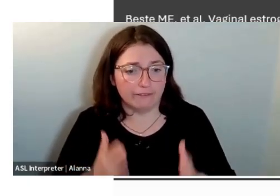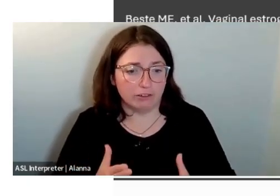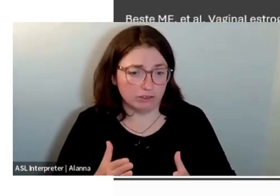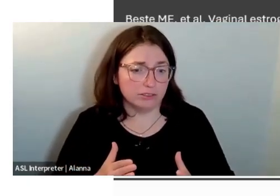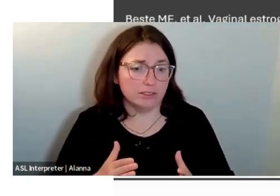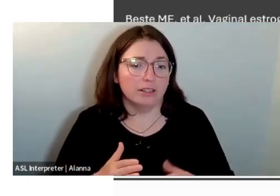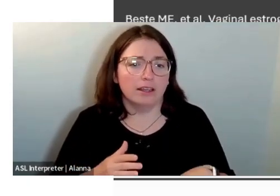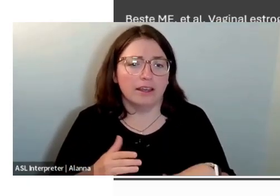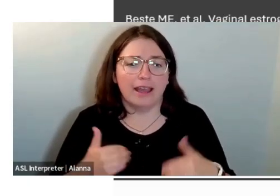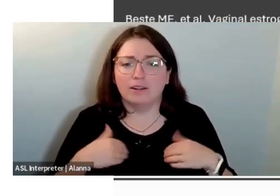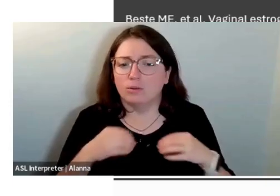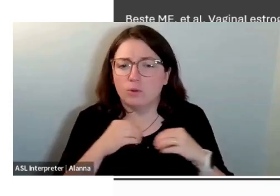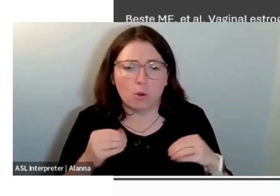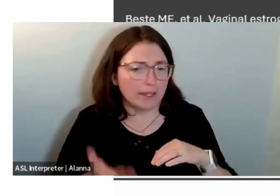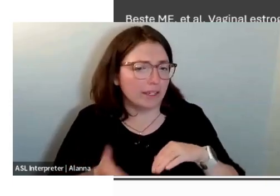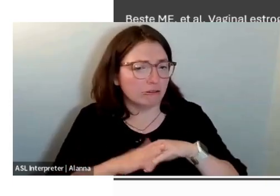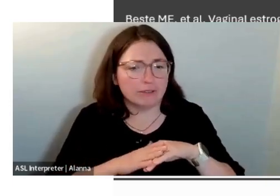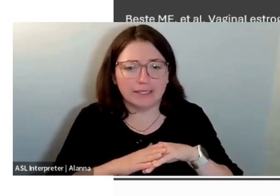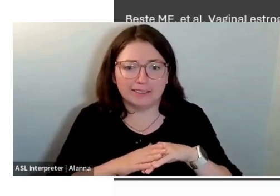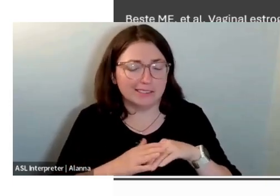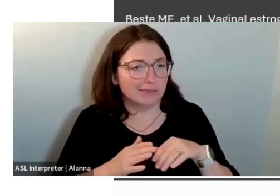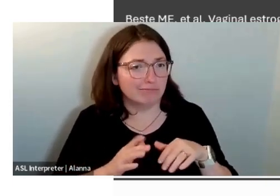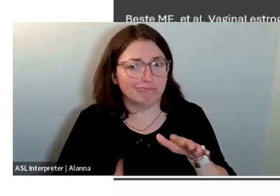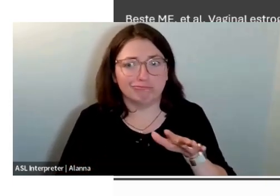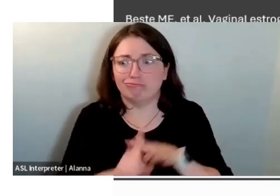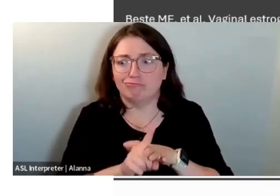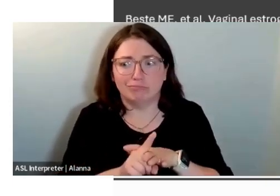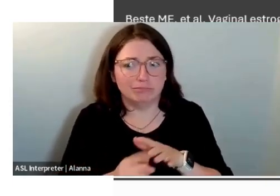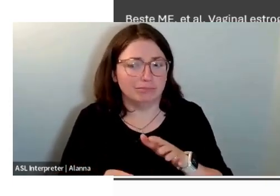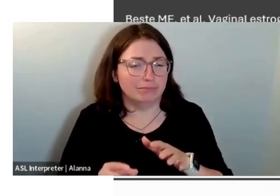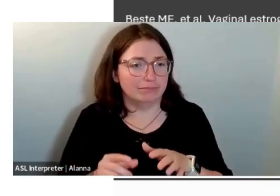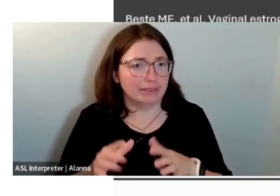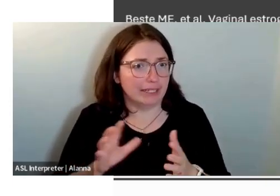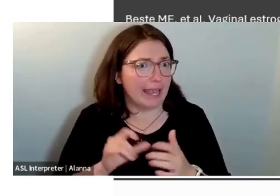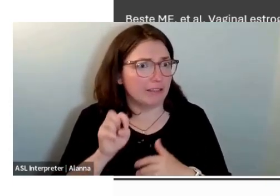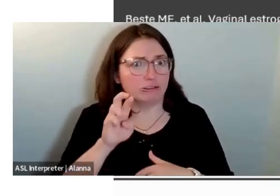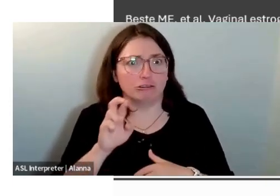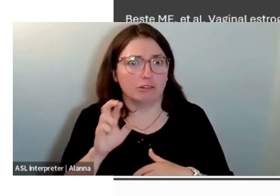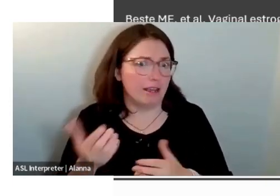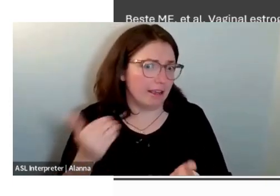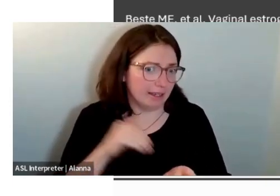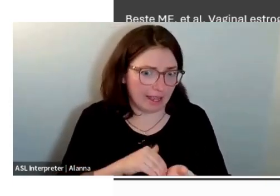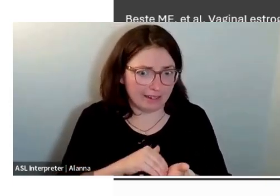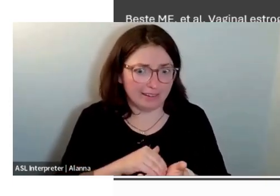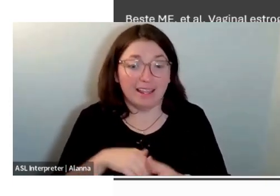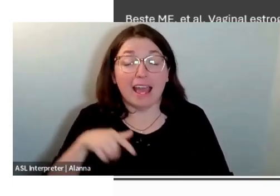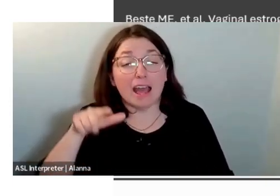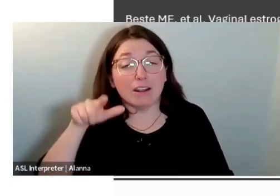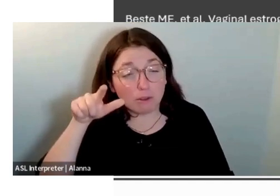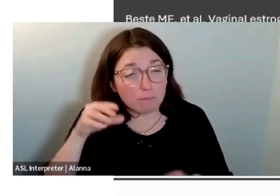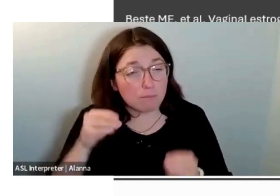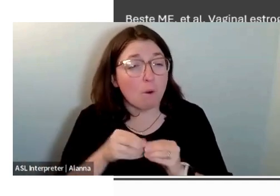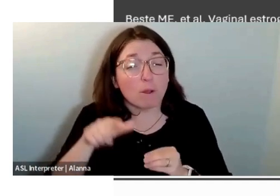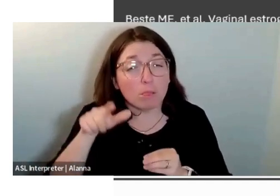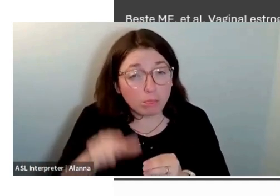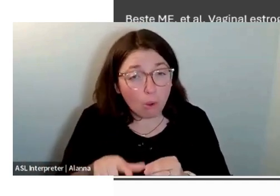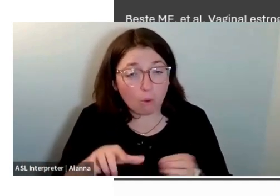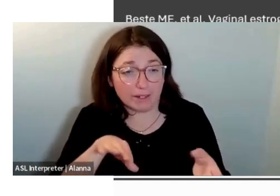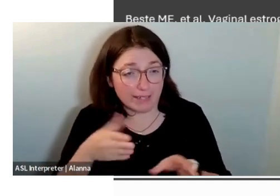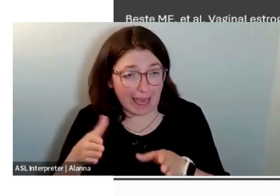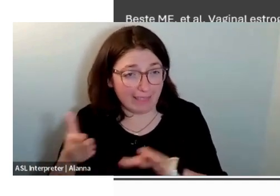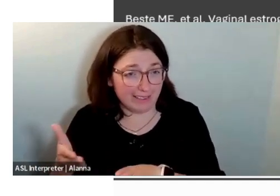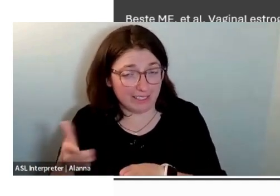vaginal estrogen. That was lower overall mortality in people who used vaginal estrogen.